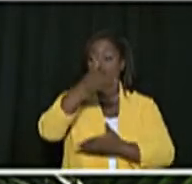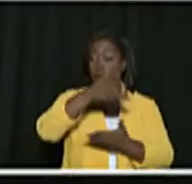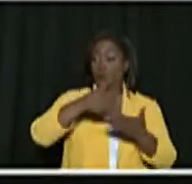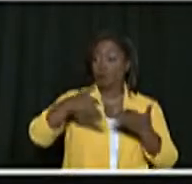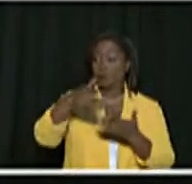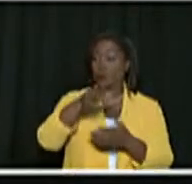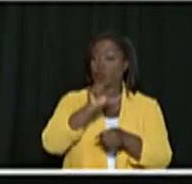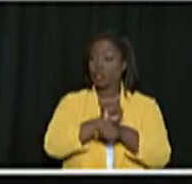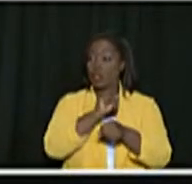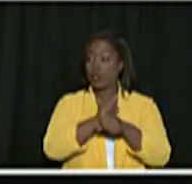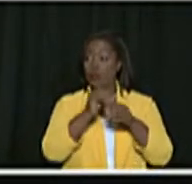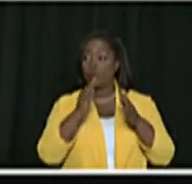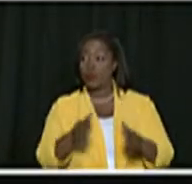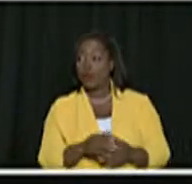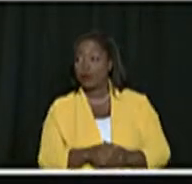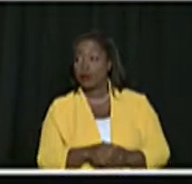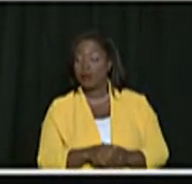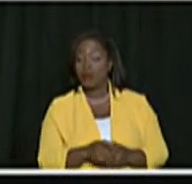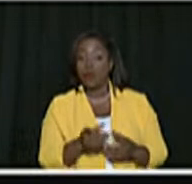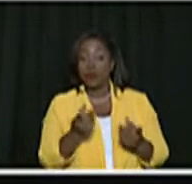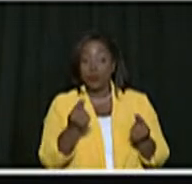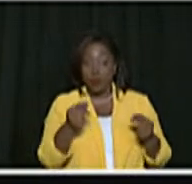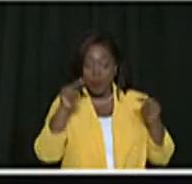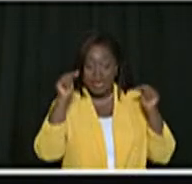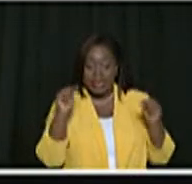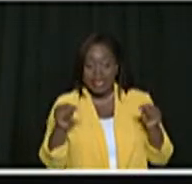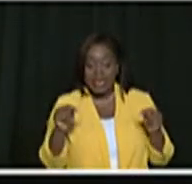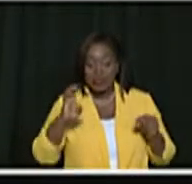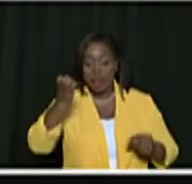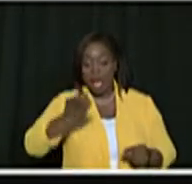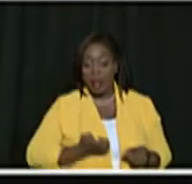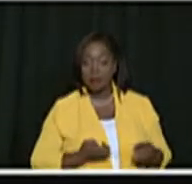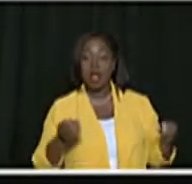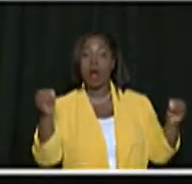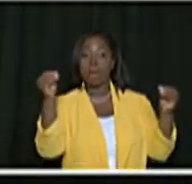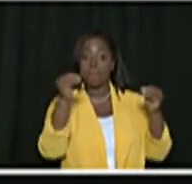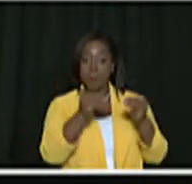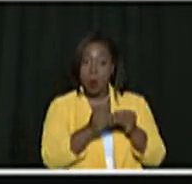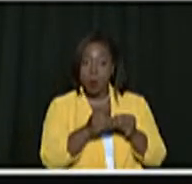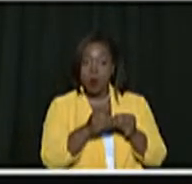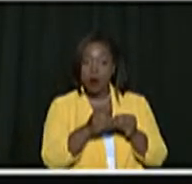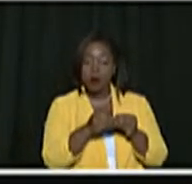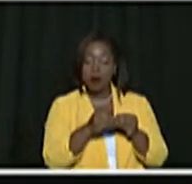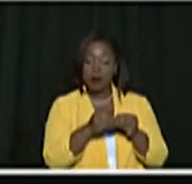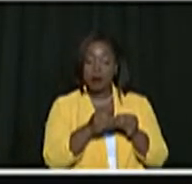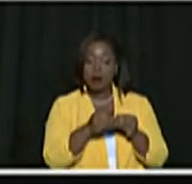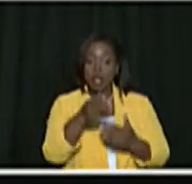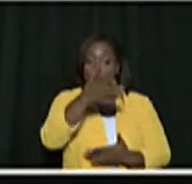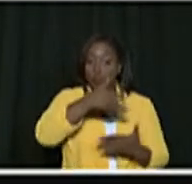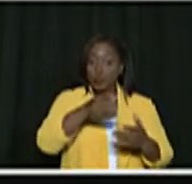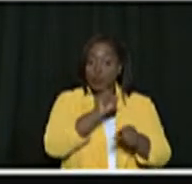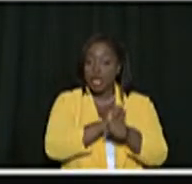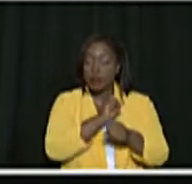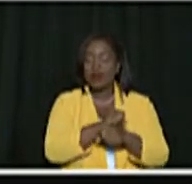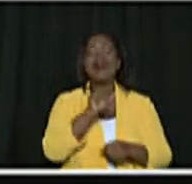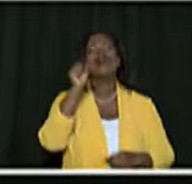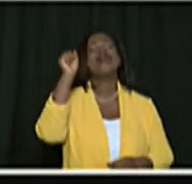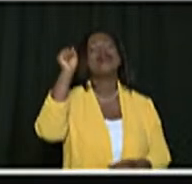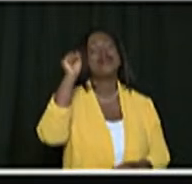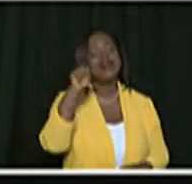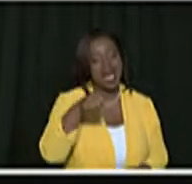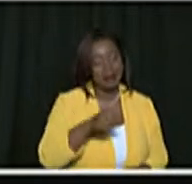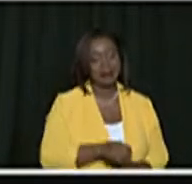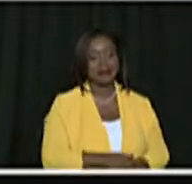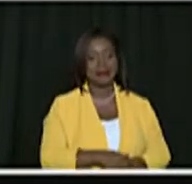earlier. Do we need to employ more social workers? Yes, we do. Do we need to ensure that we have more guidance counselors in schools or